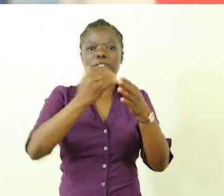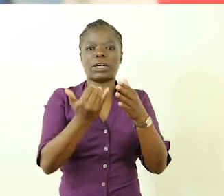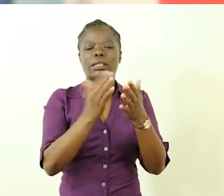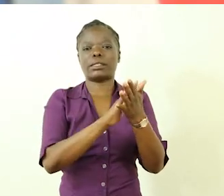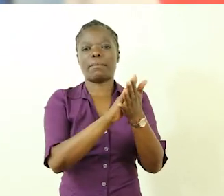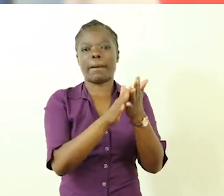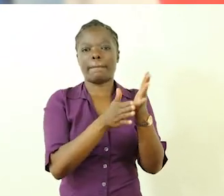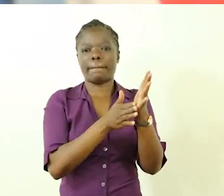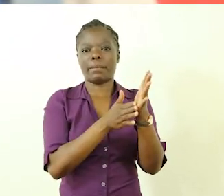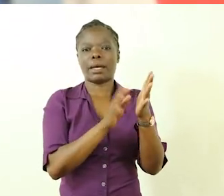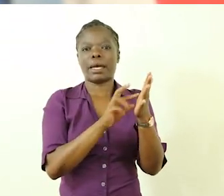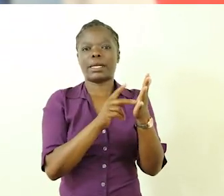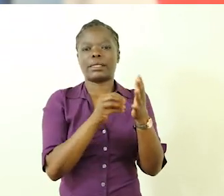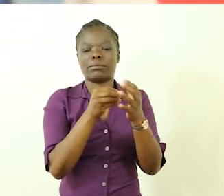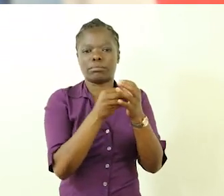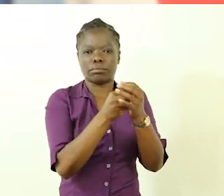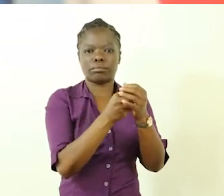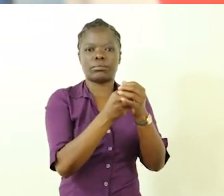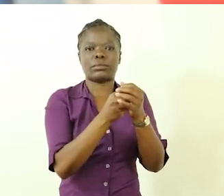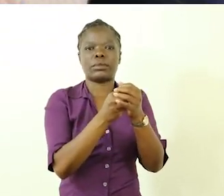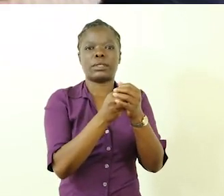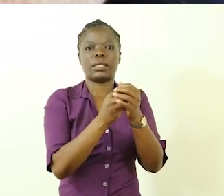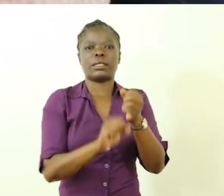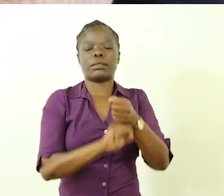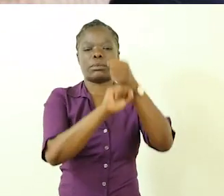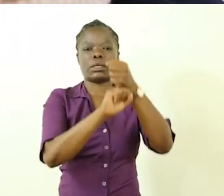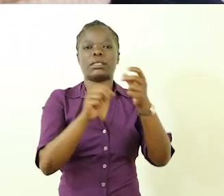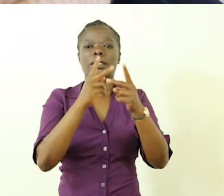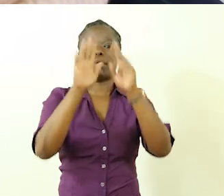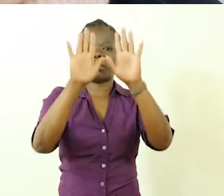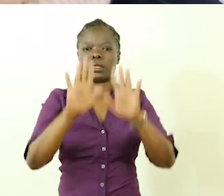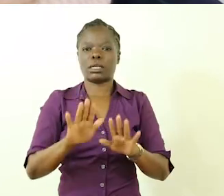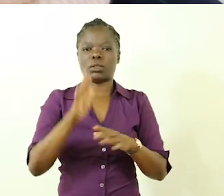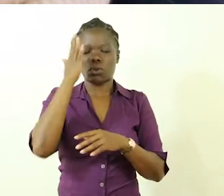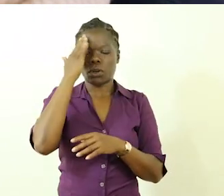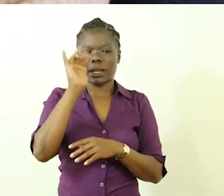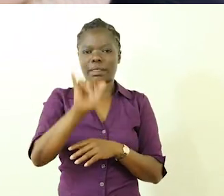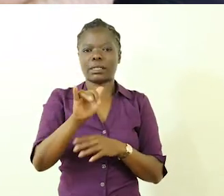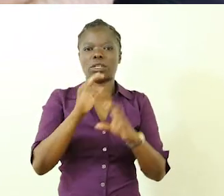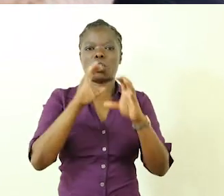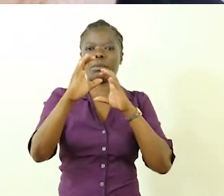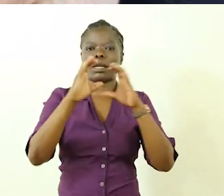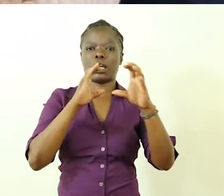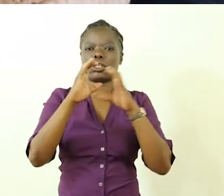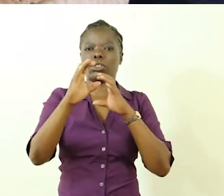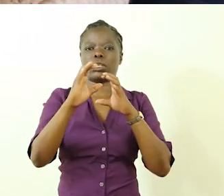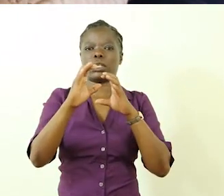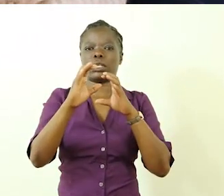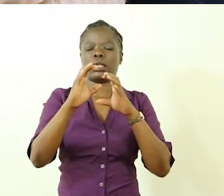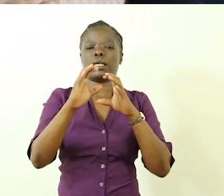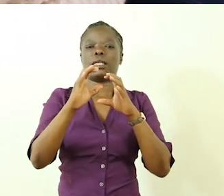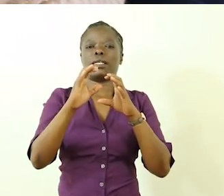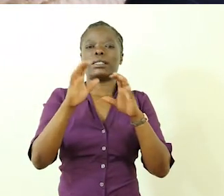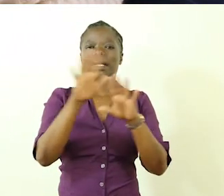and supporting it in so that the child grasps it. It is important to note that communication